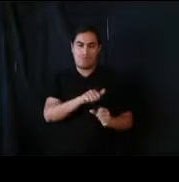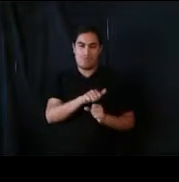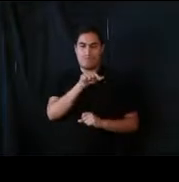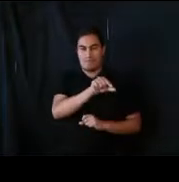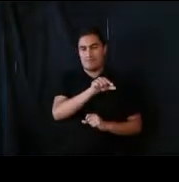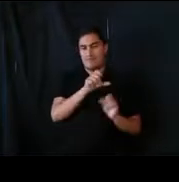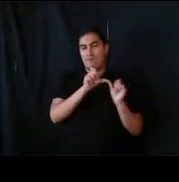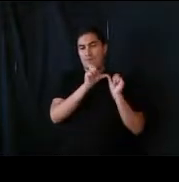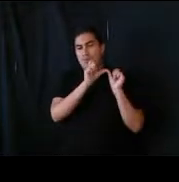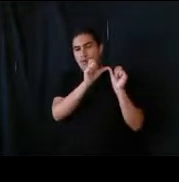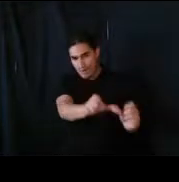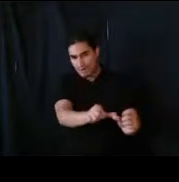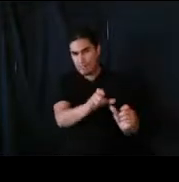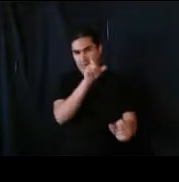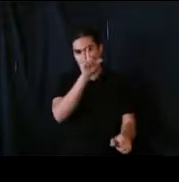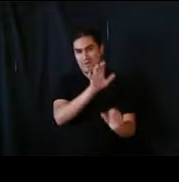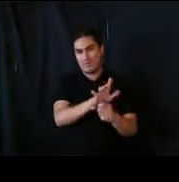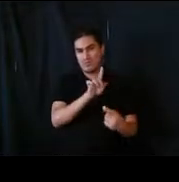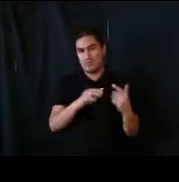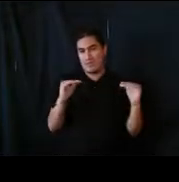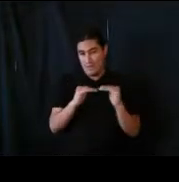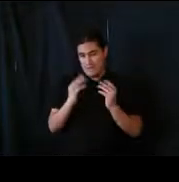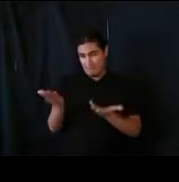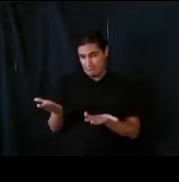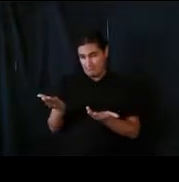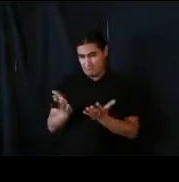ongoing commitment to equity